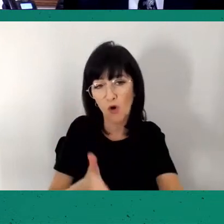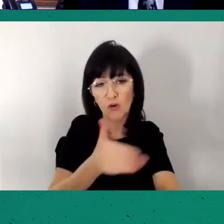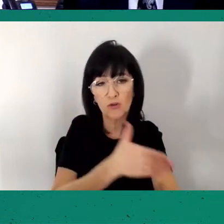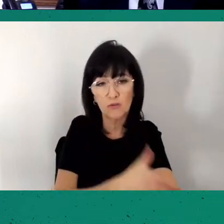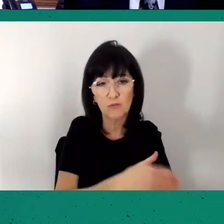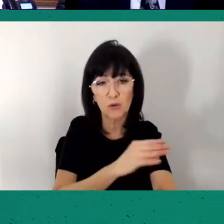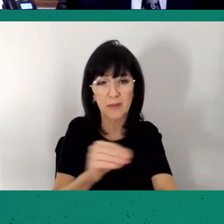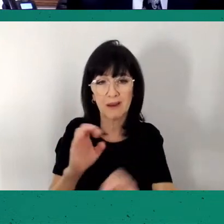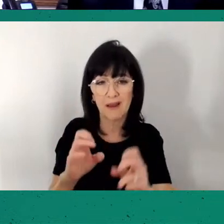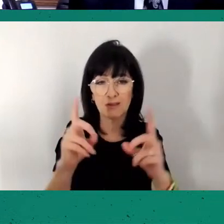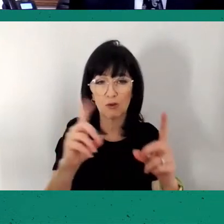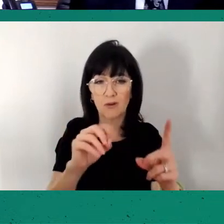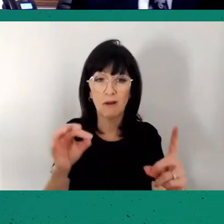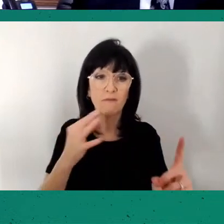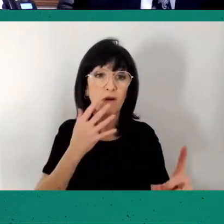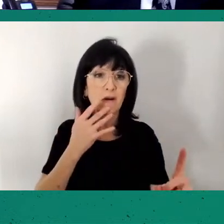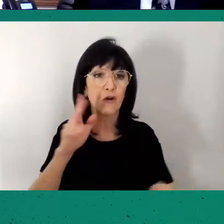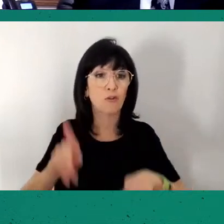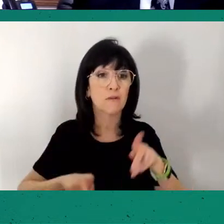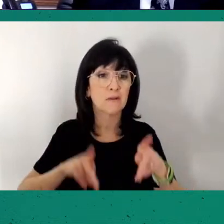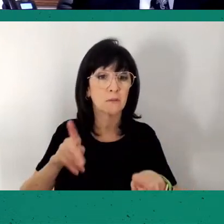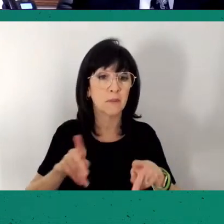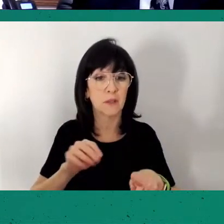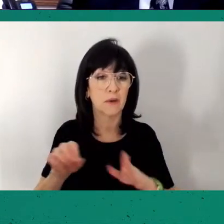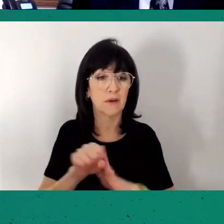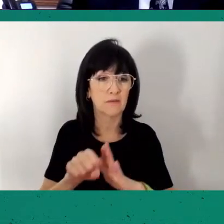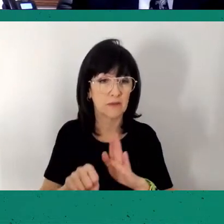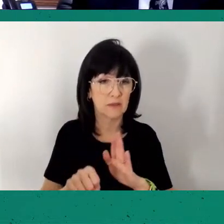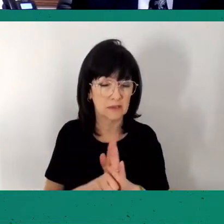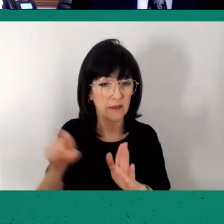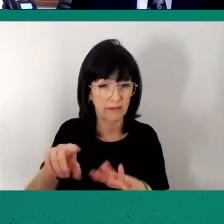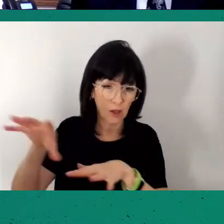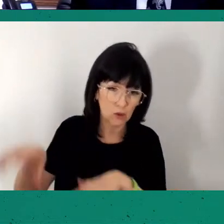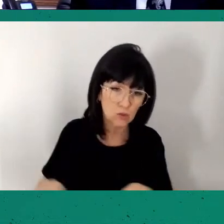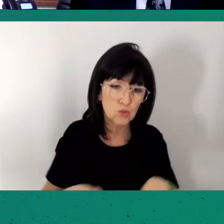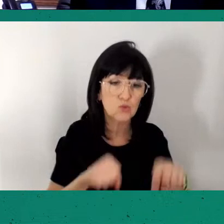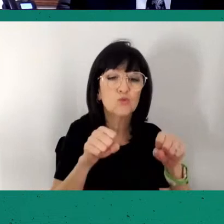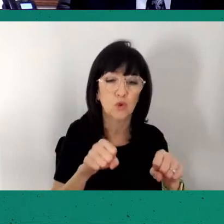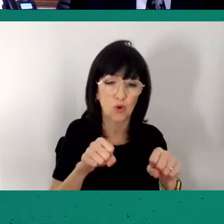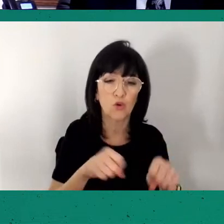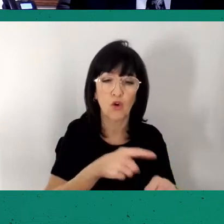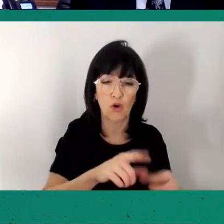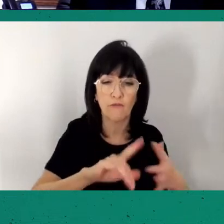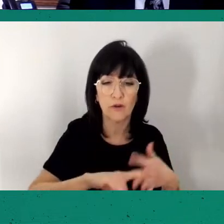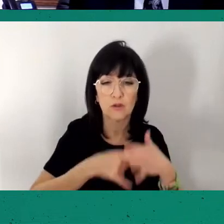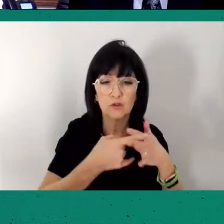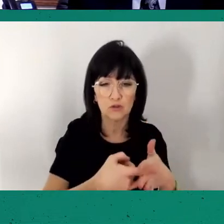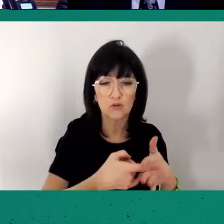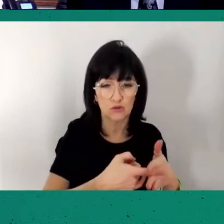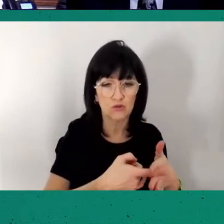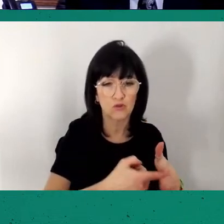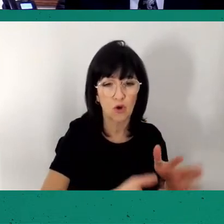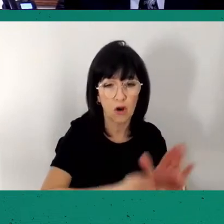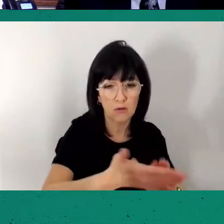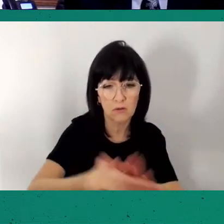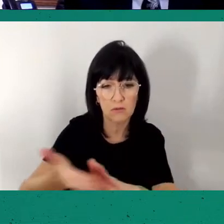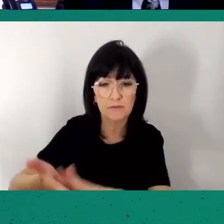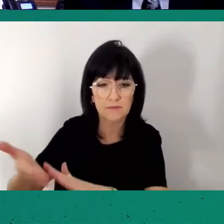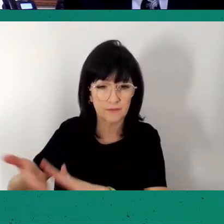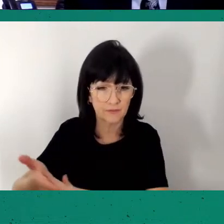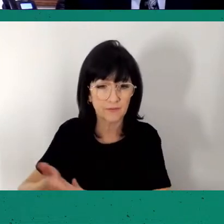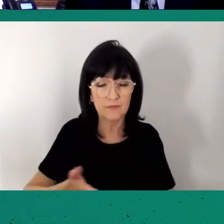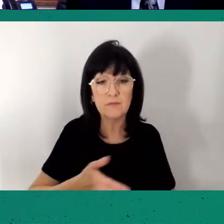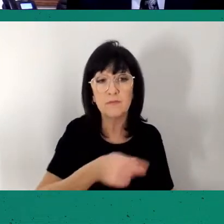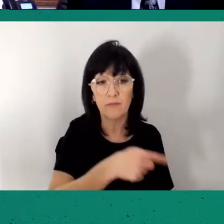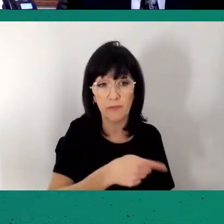People took over operations from the African School Society and opened business at its former building on Orange Street